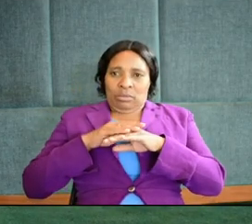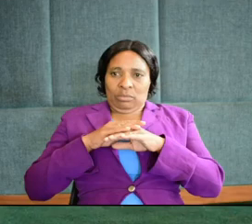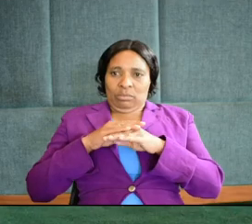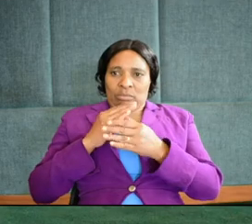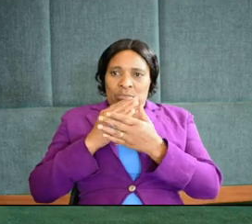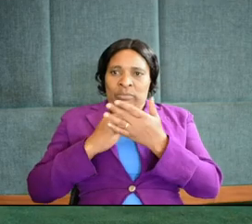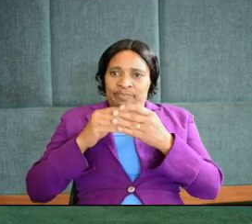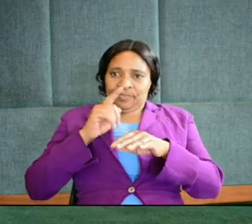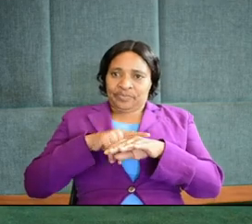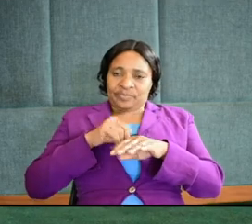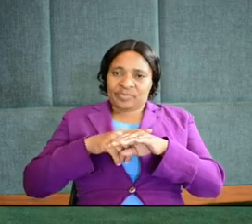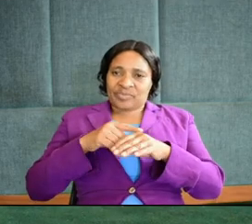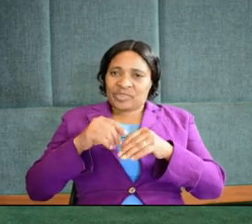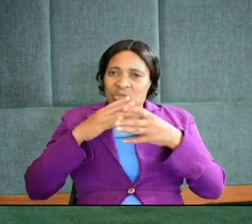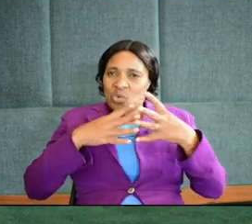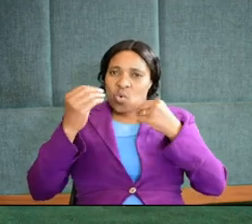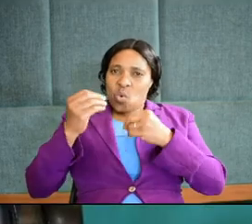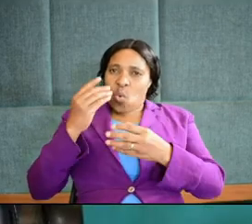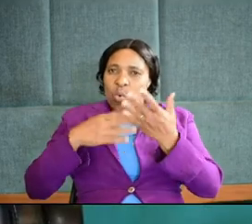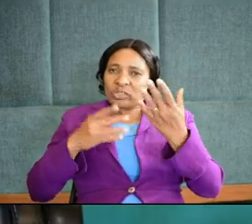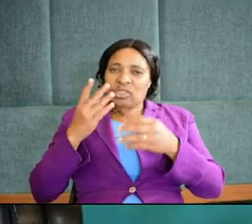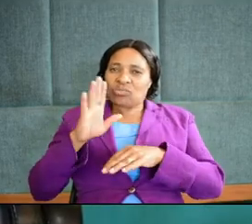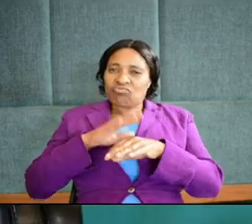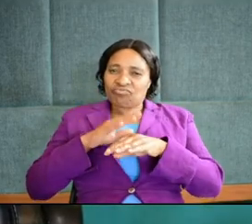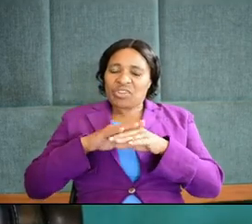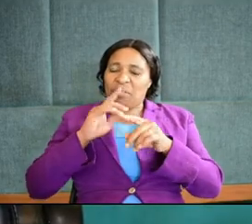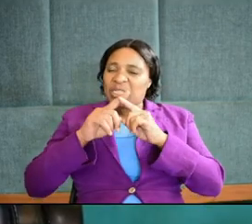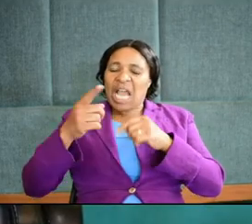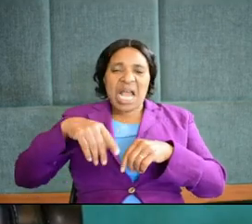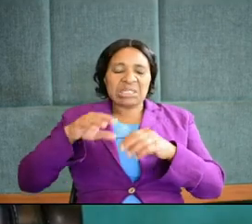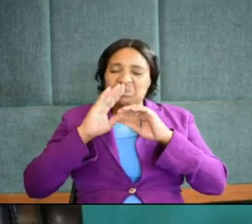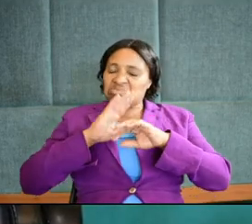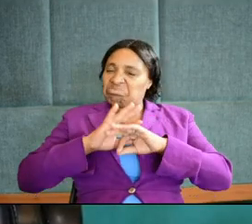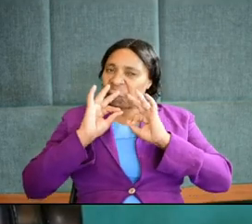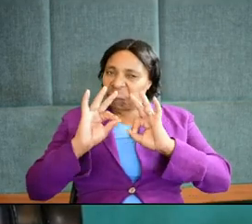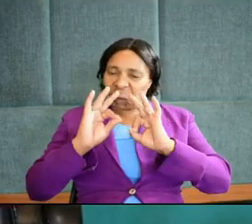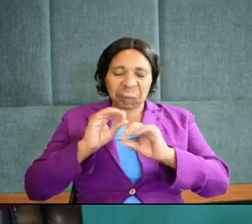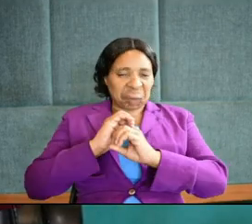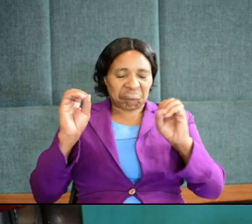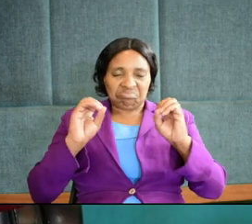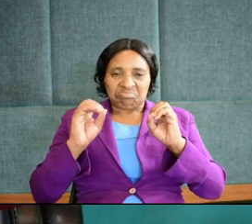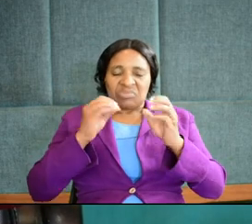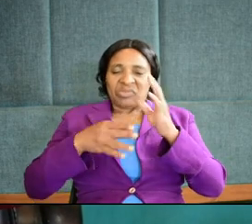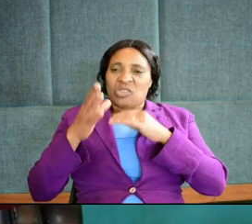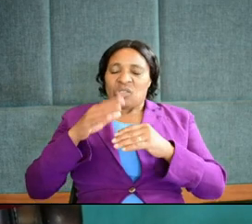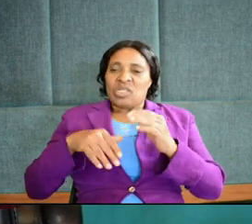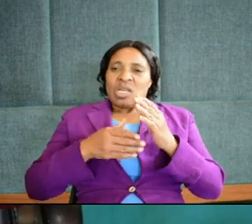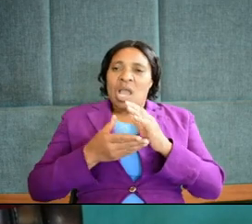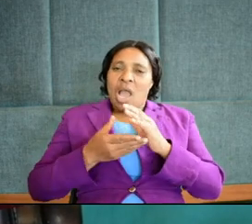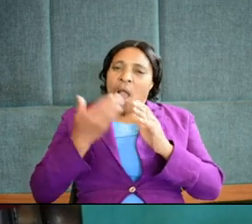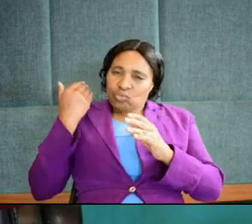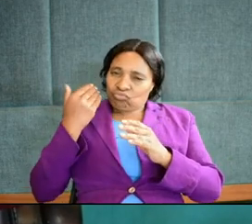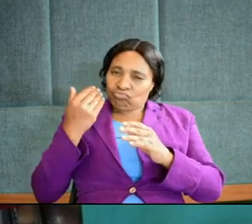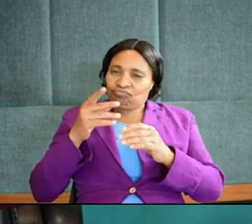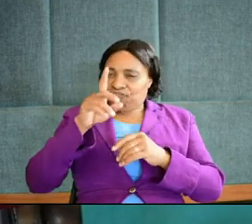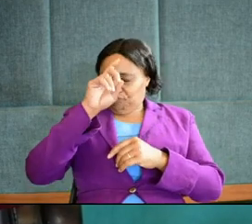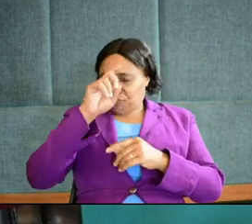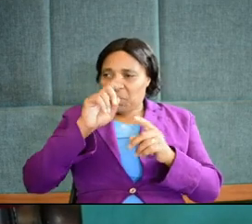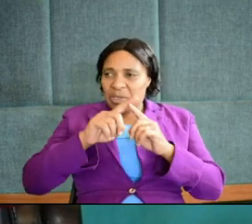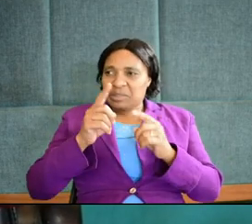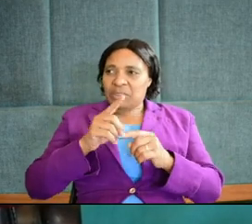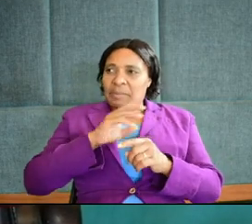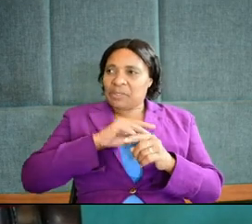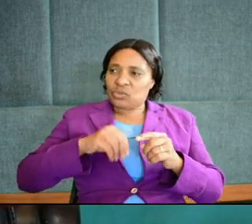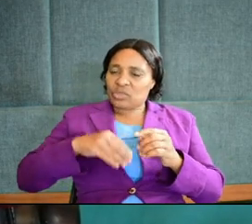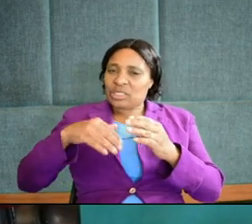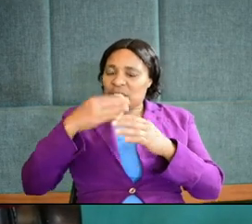Sometimes we can go for what is familiar, but not necessarily good for us. So God got them out of Egypt, But the next mission